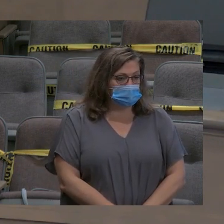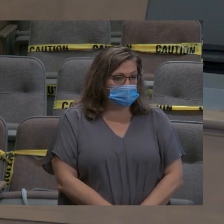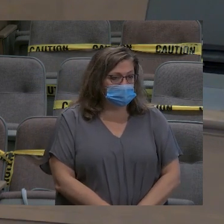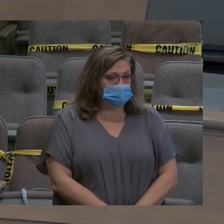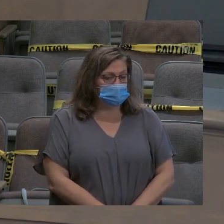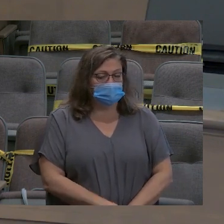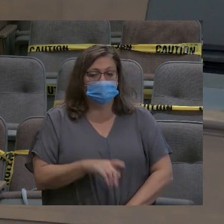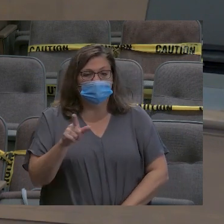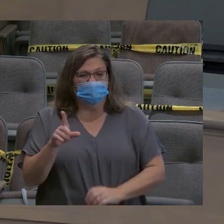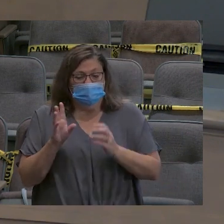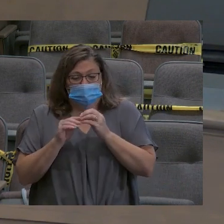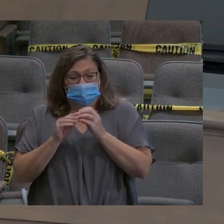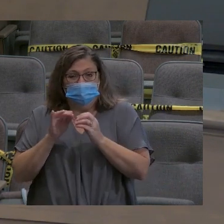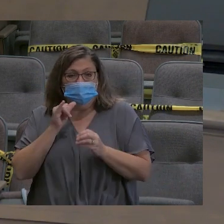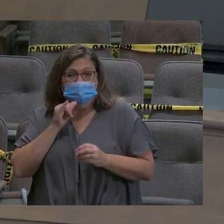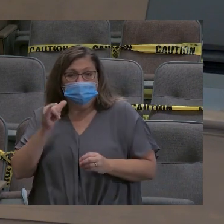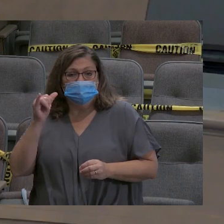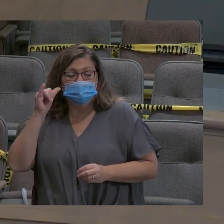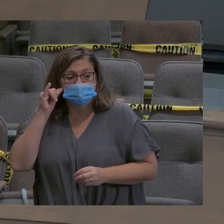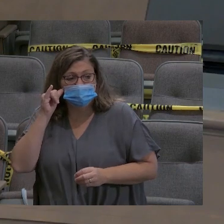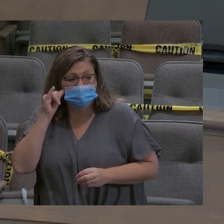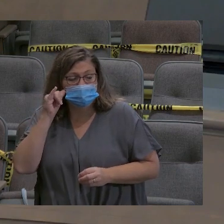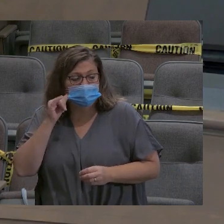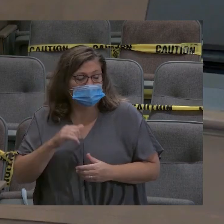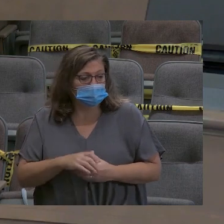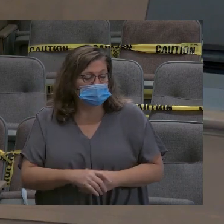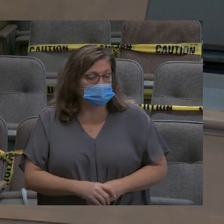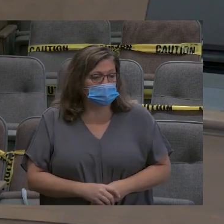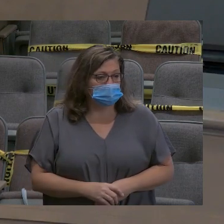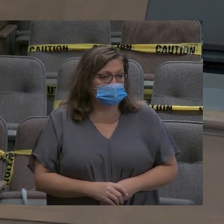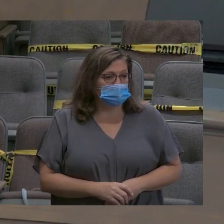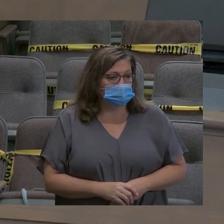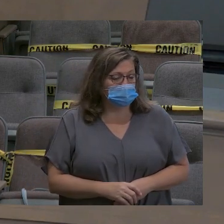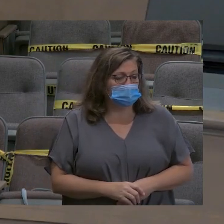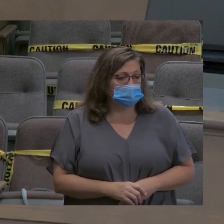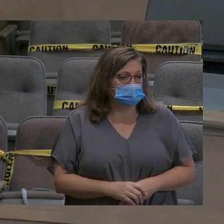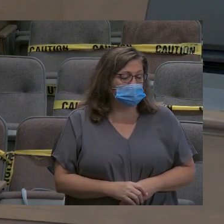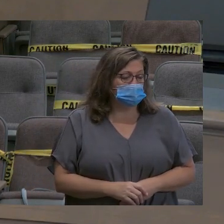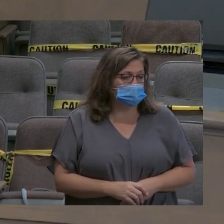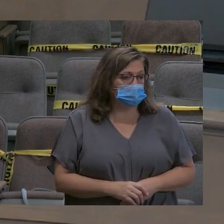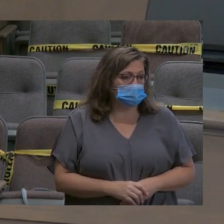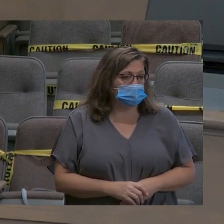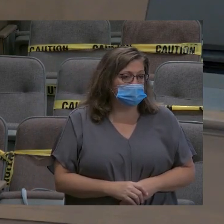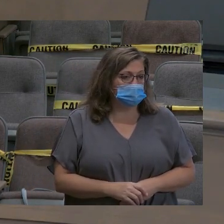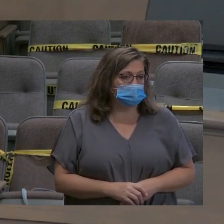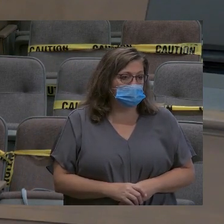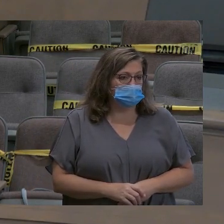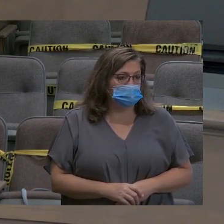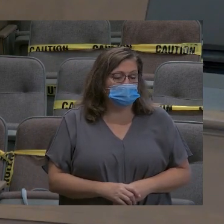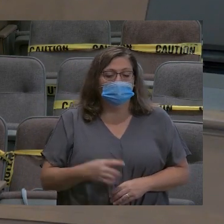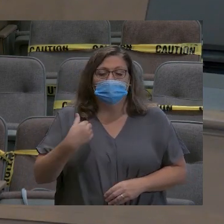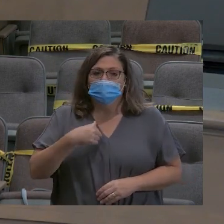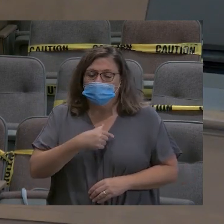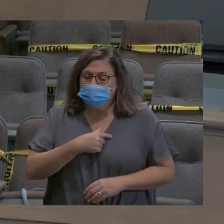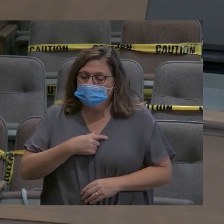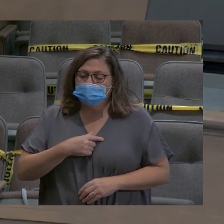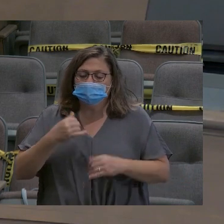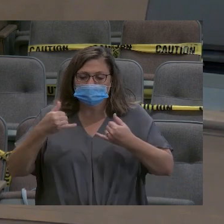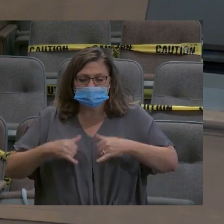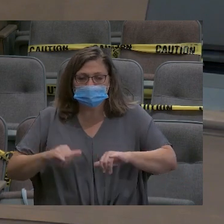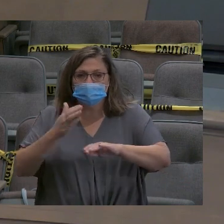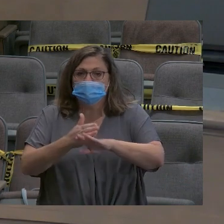Actually met yesterday, and what I will tell you is that our clinical outcomes continue to improve.